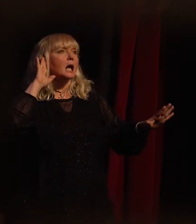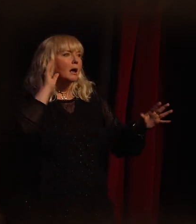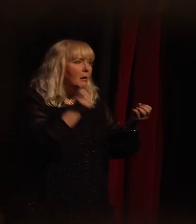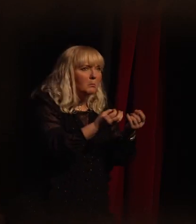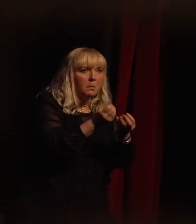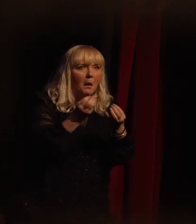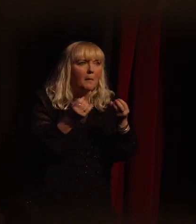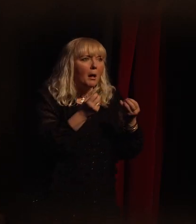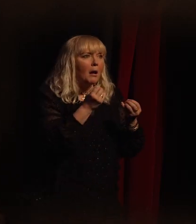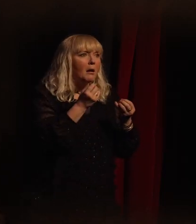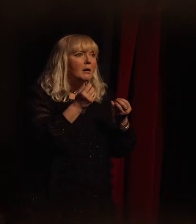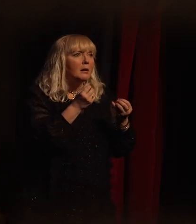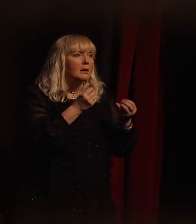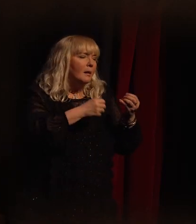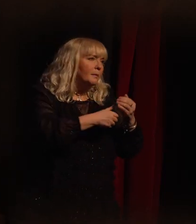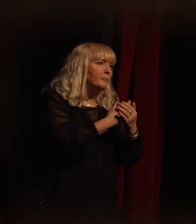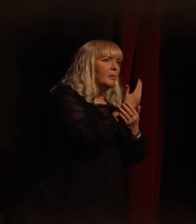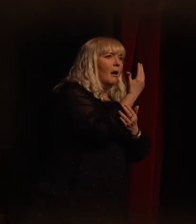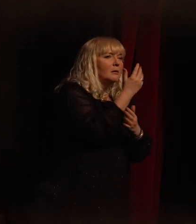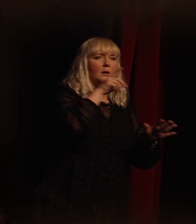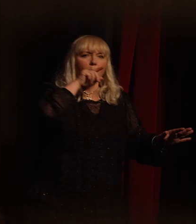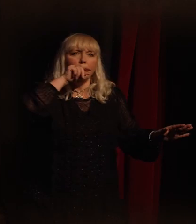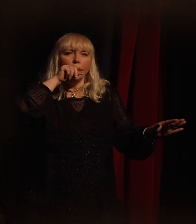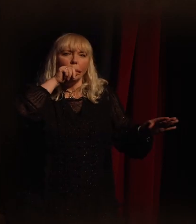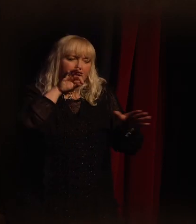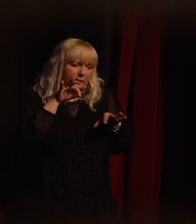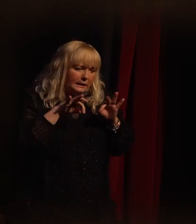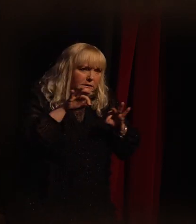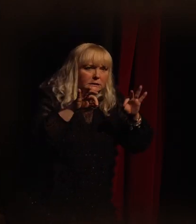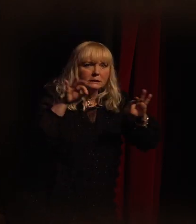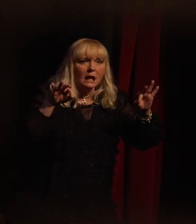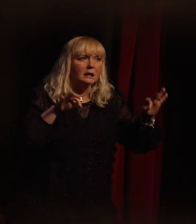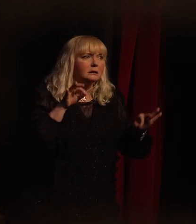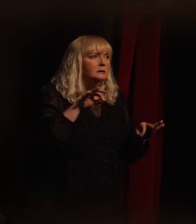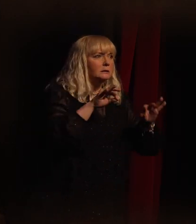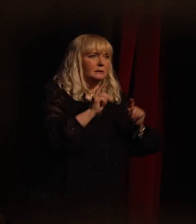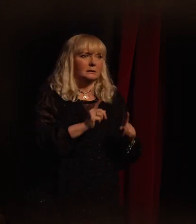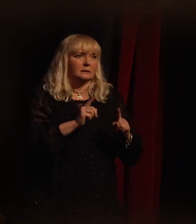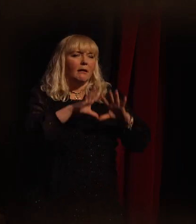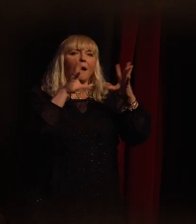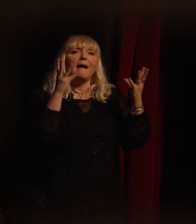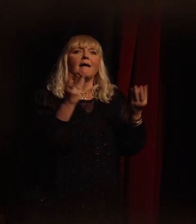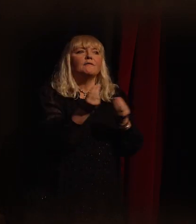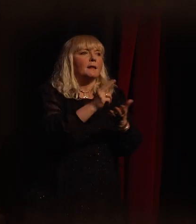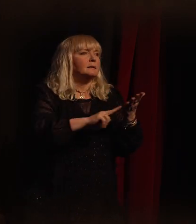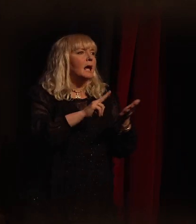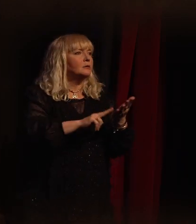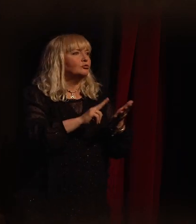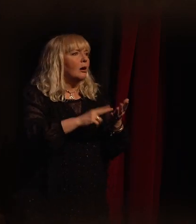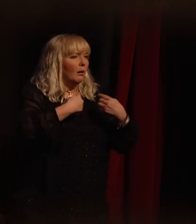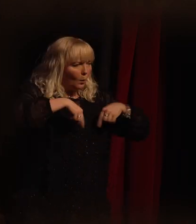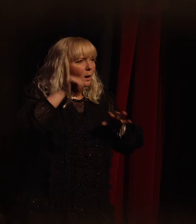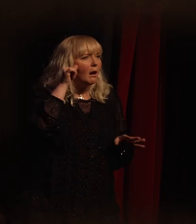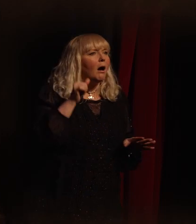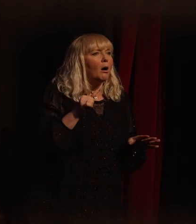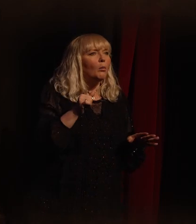cricket. Nay, nature is harmony. Nature is what we know, yet have no art to say.